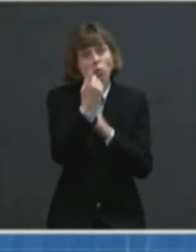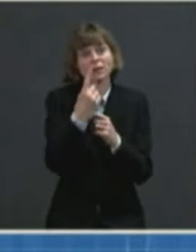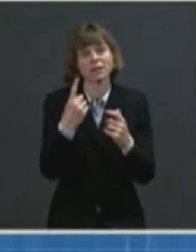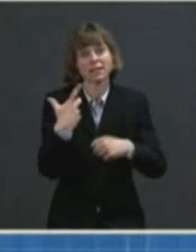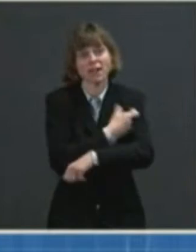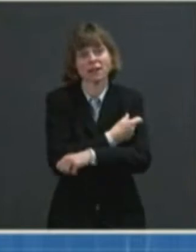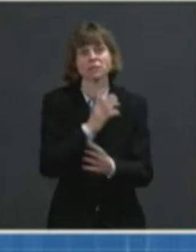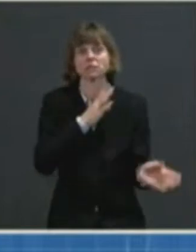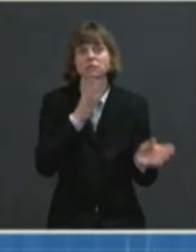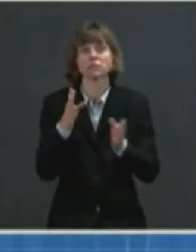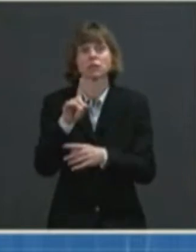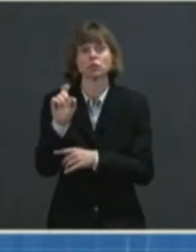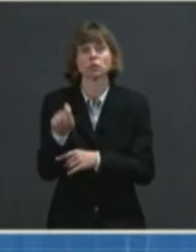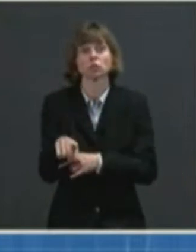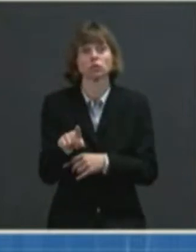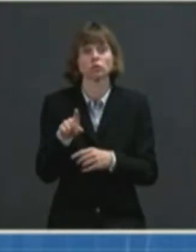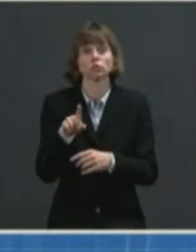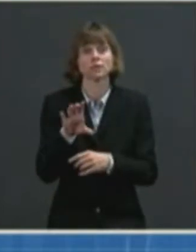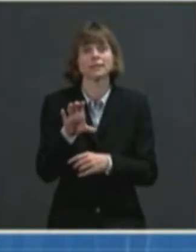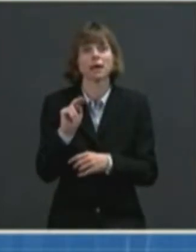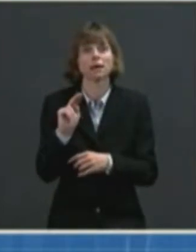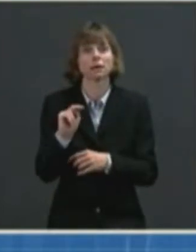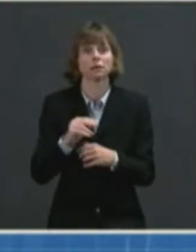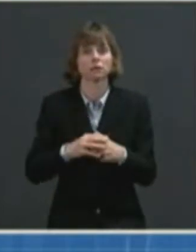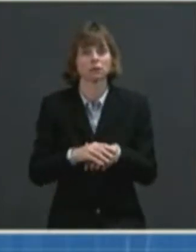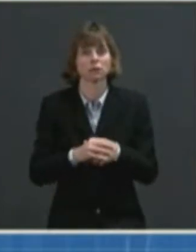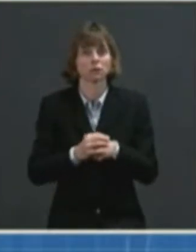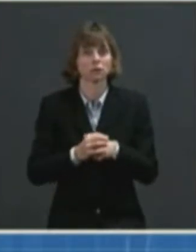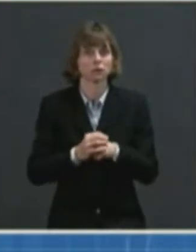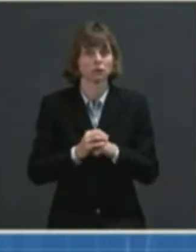Next question will go to Caitlin Collins at CNN.